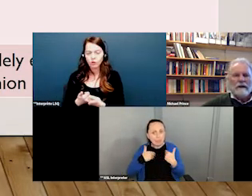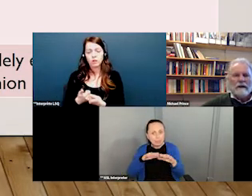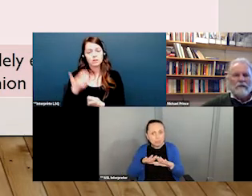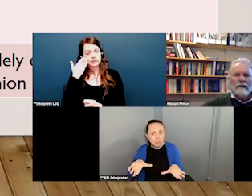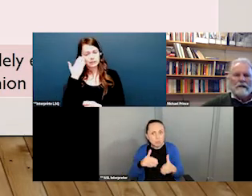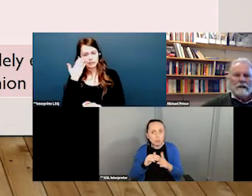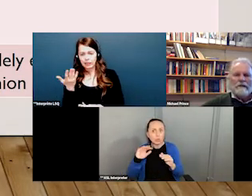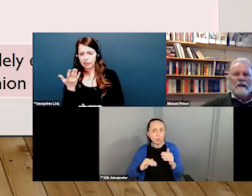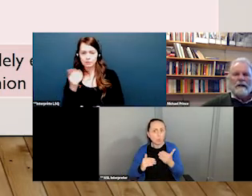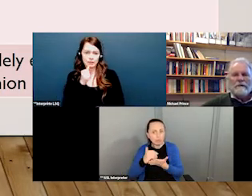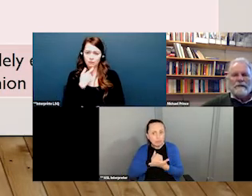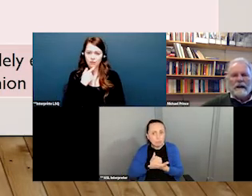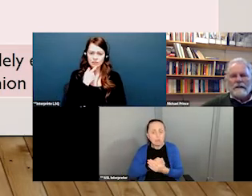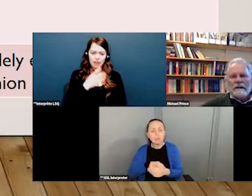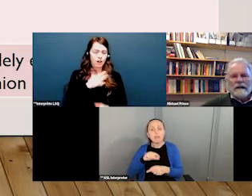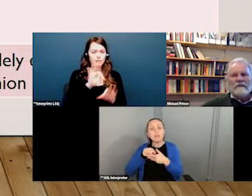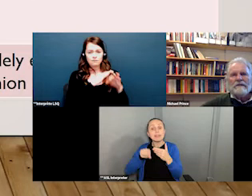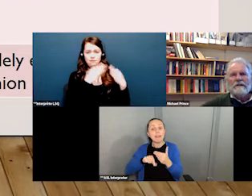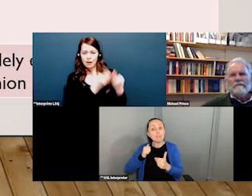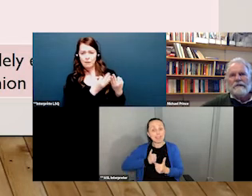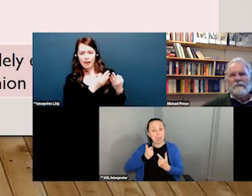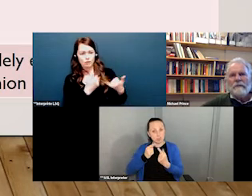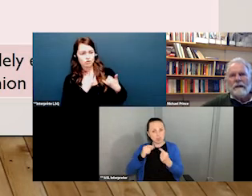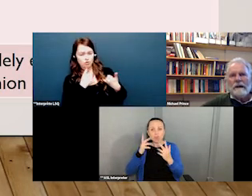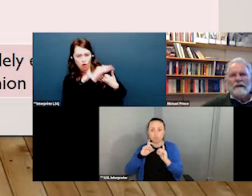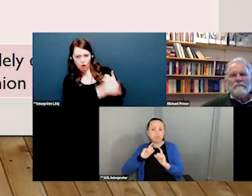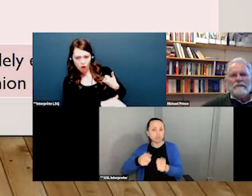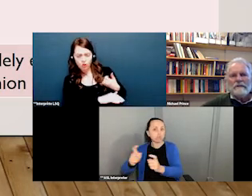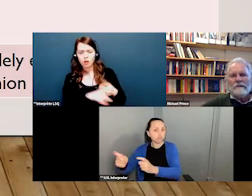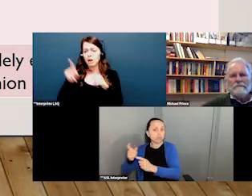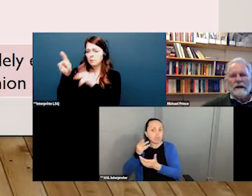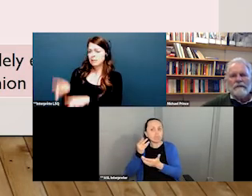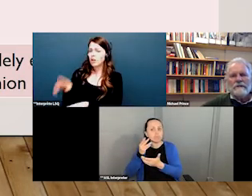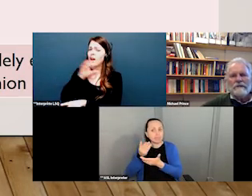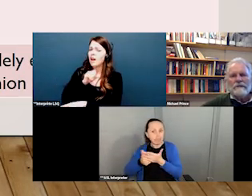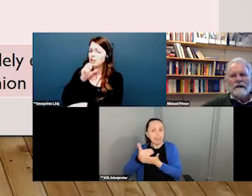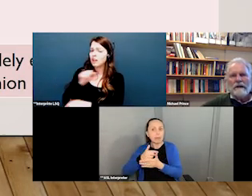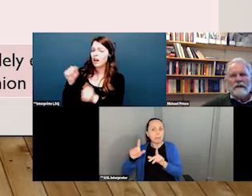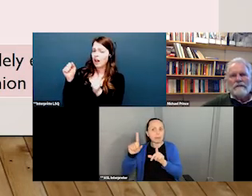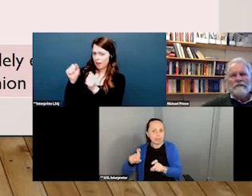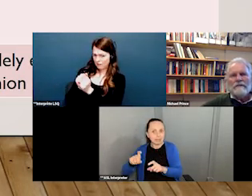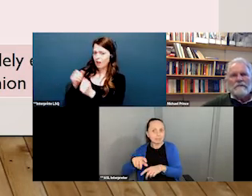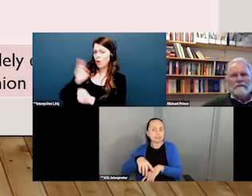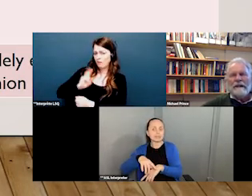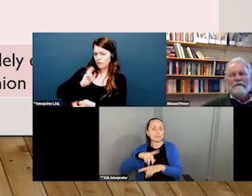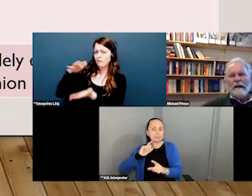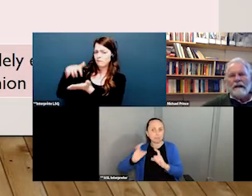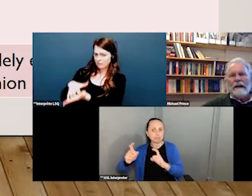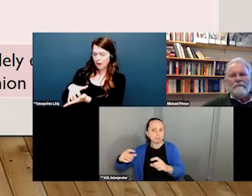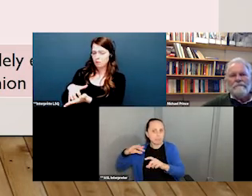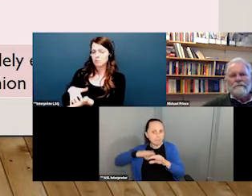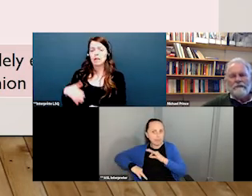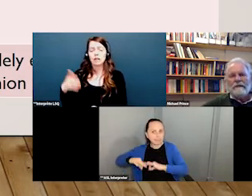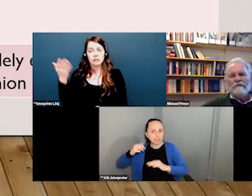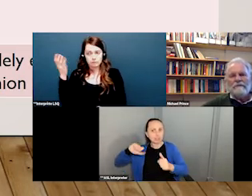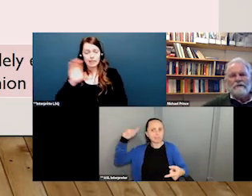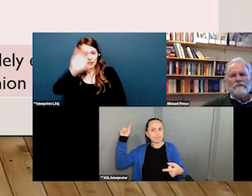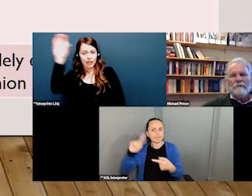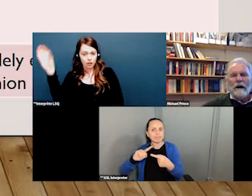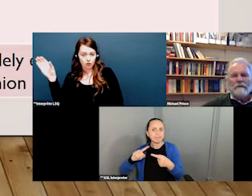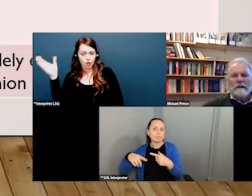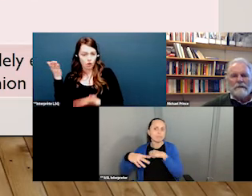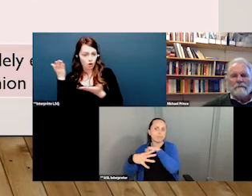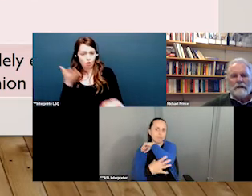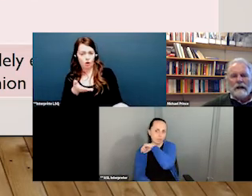children, where the government of Canada is delivering income-tested benefits to eradicate, prevent, or